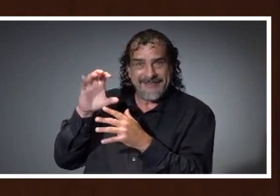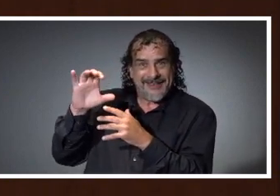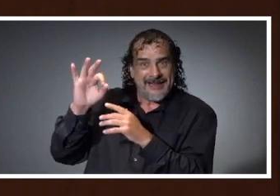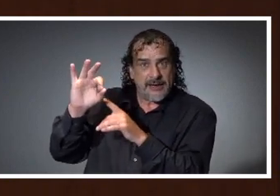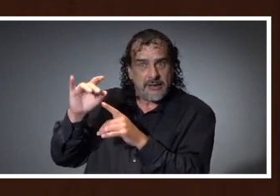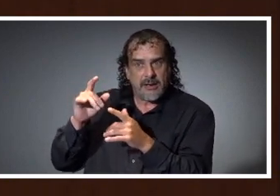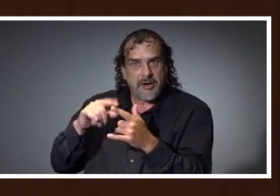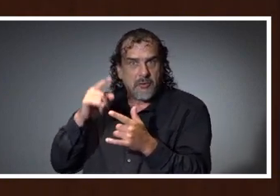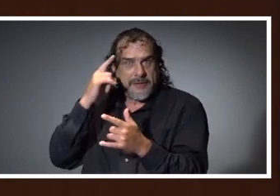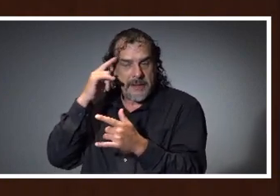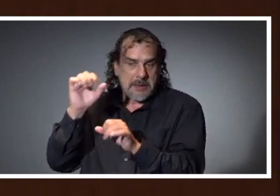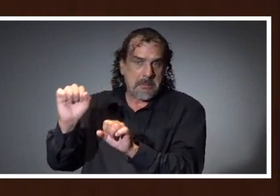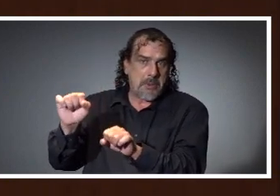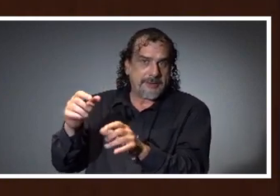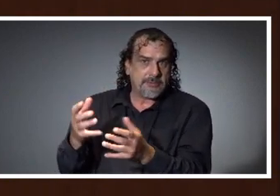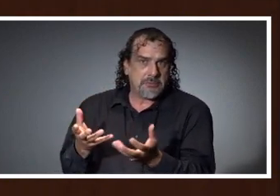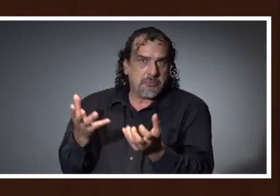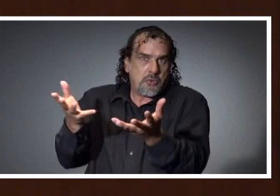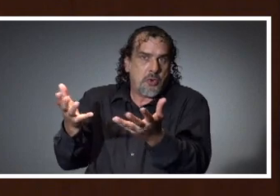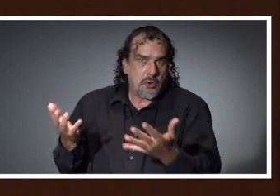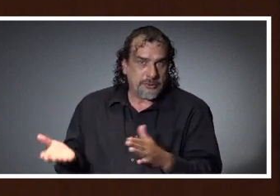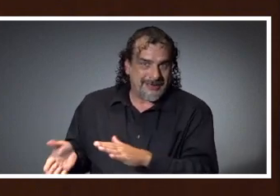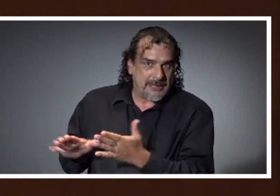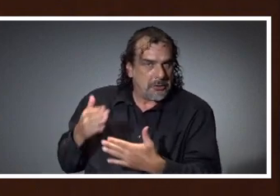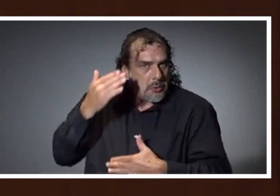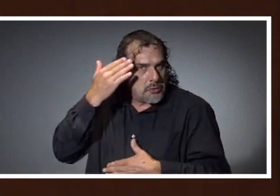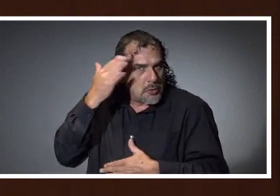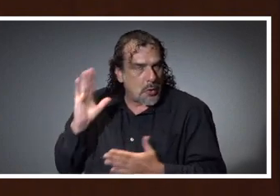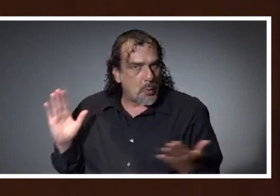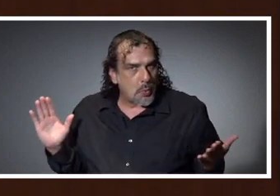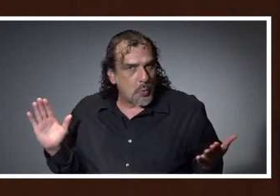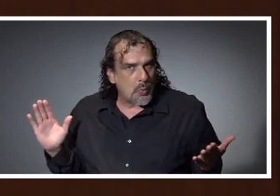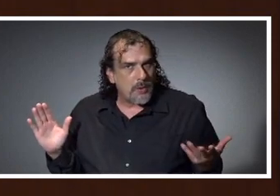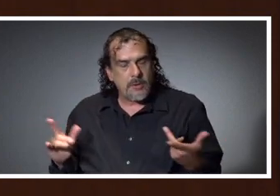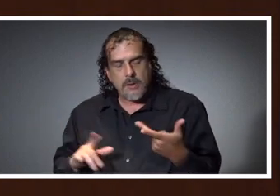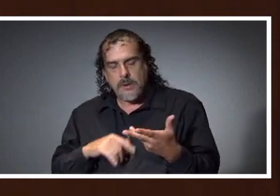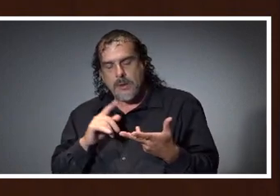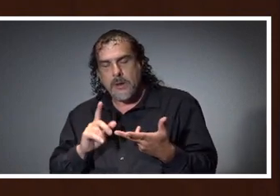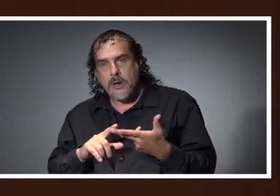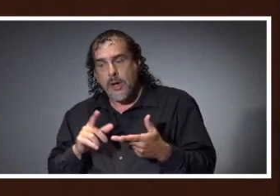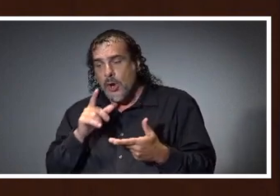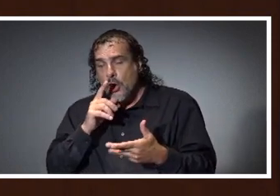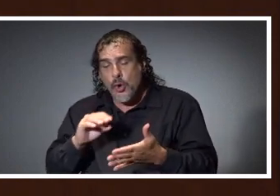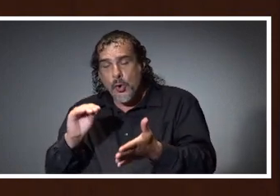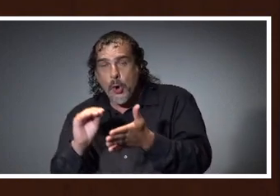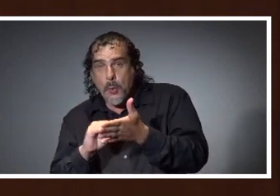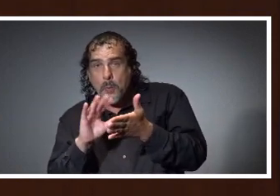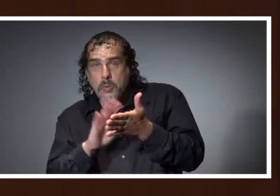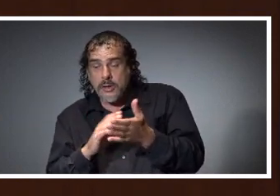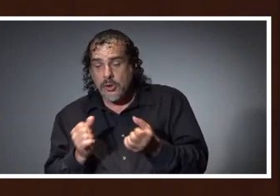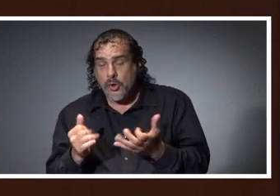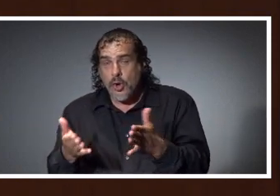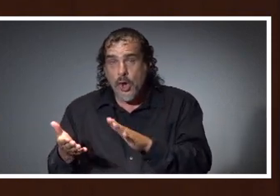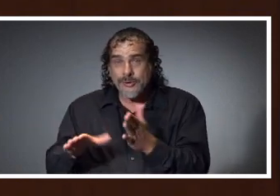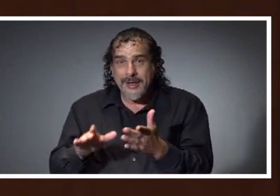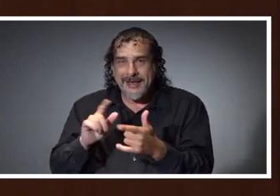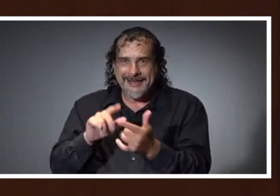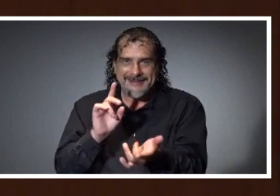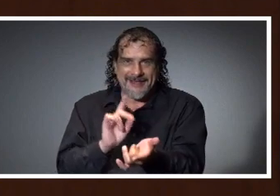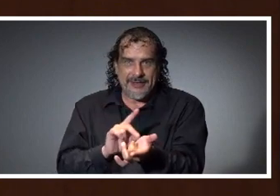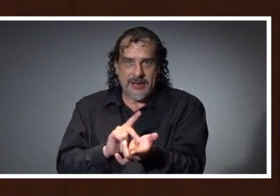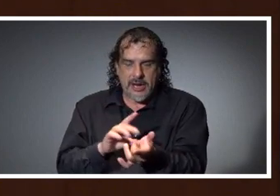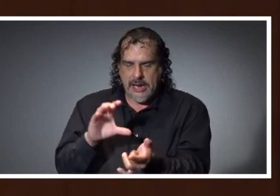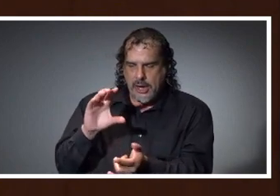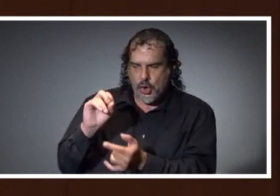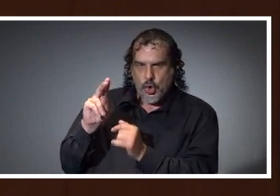a possible cause of death. Please know that the person who puts the cause of death on the death certificates are the physicians and the